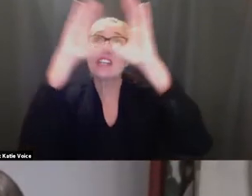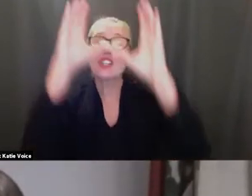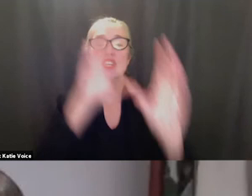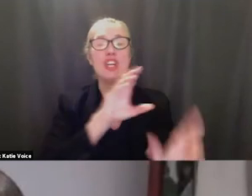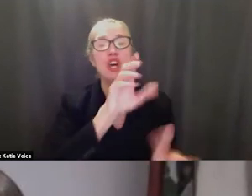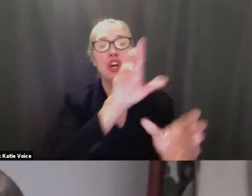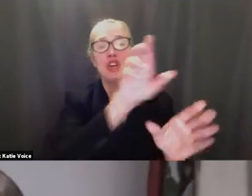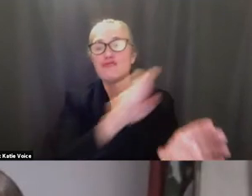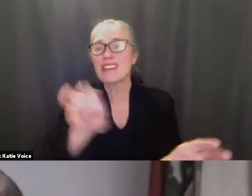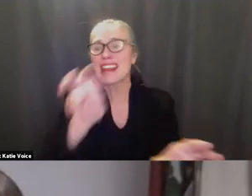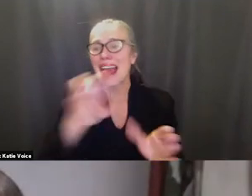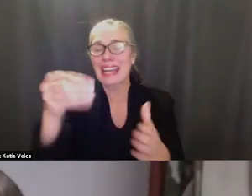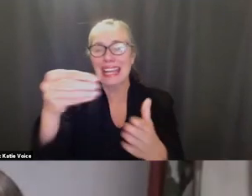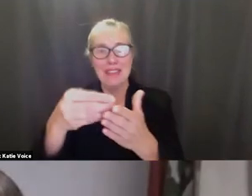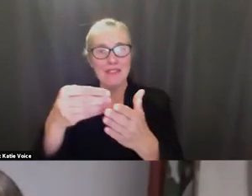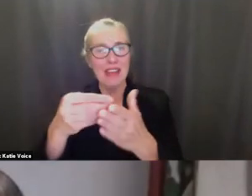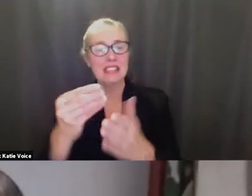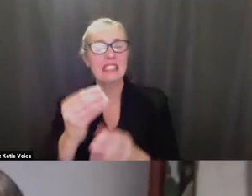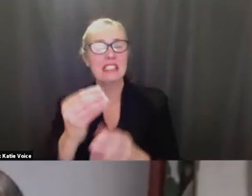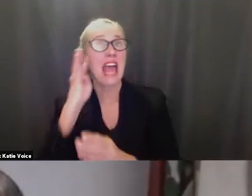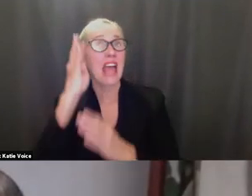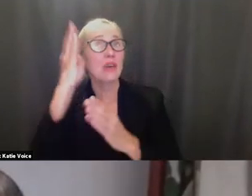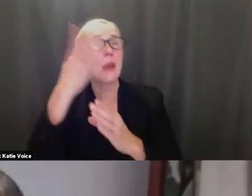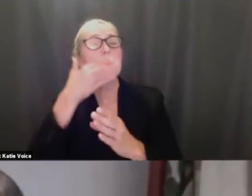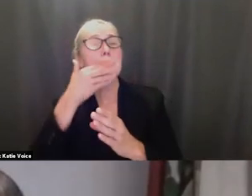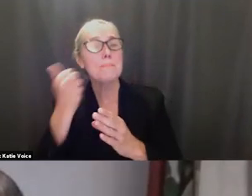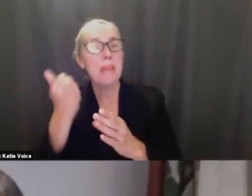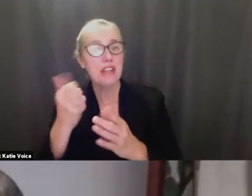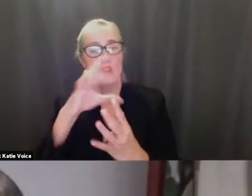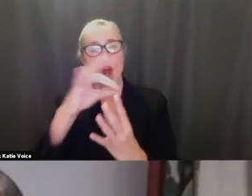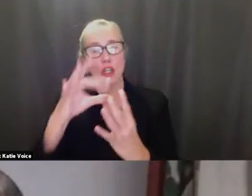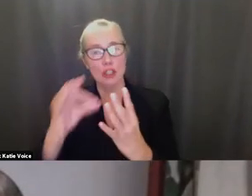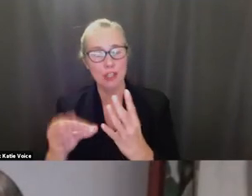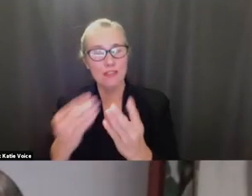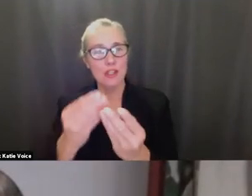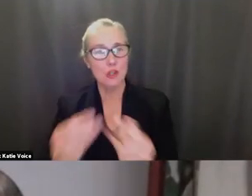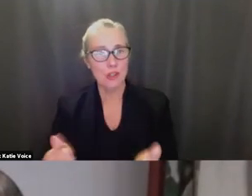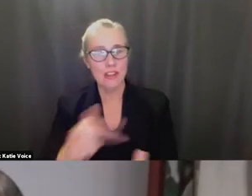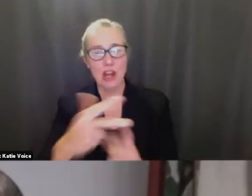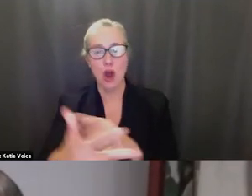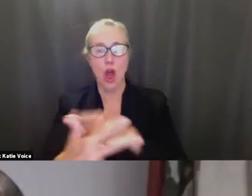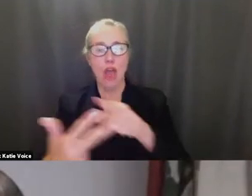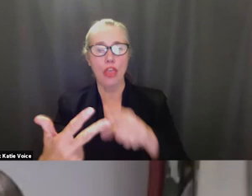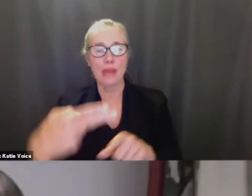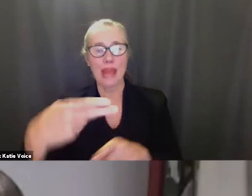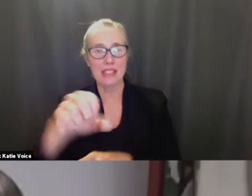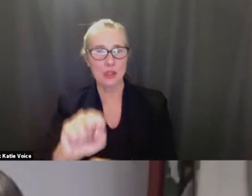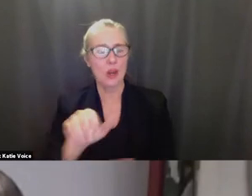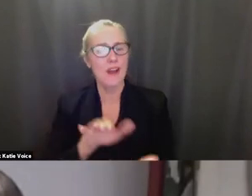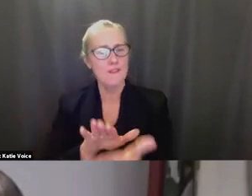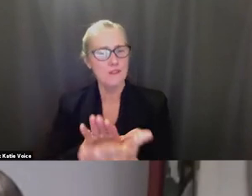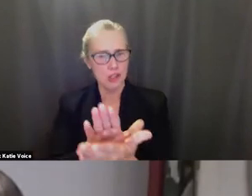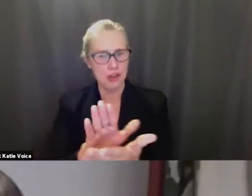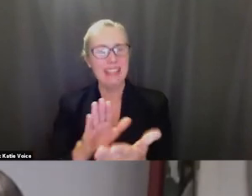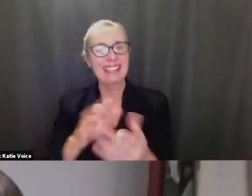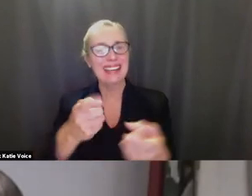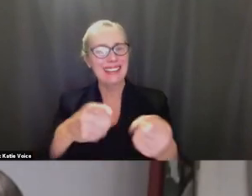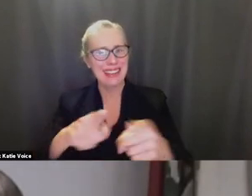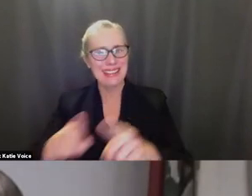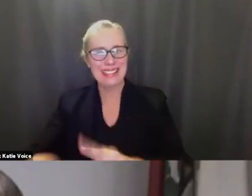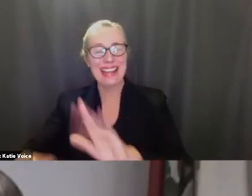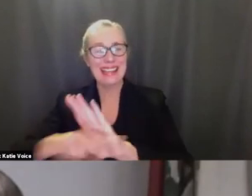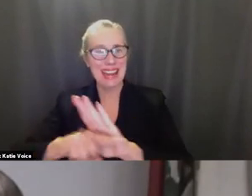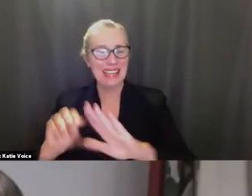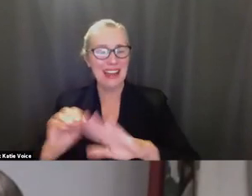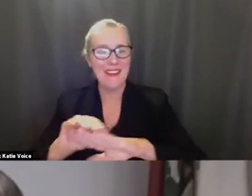create better alternatives and solutions at all three high schools for addressing issues on campus that negatively affect learning